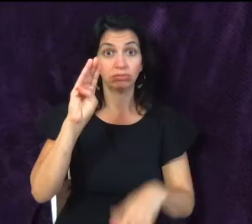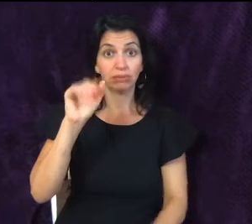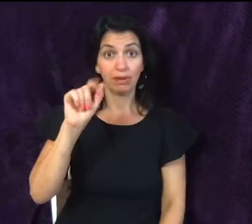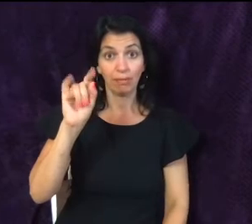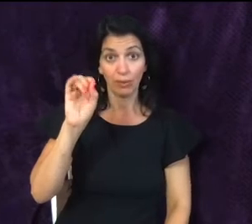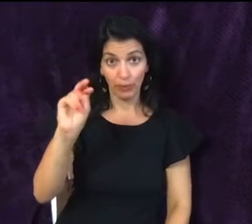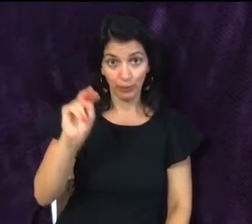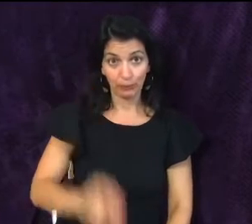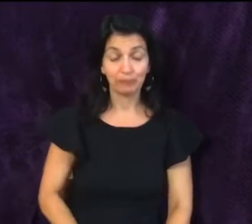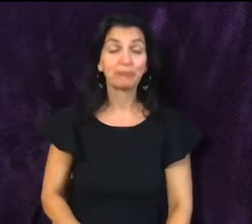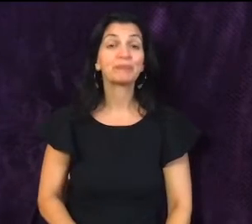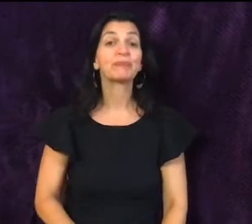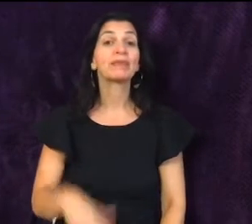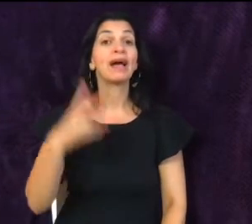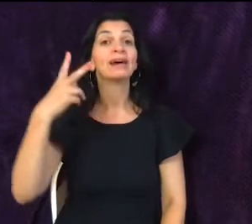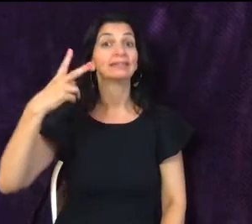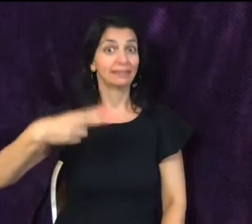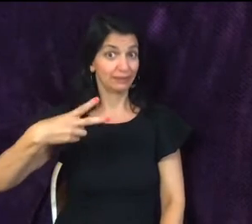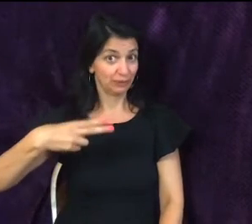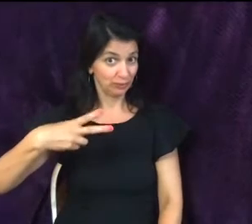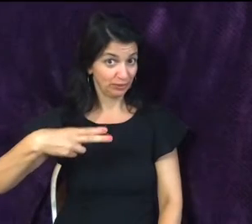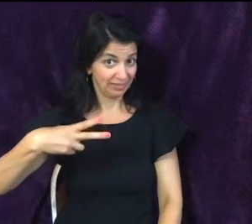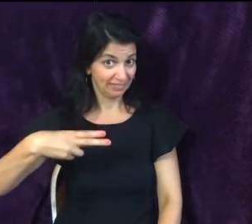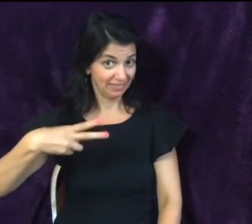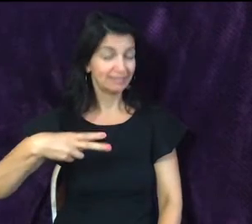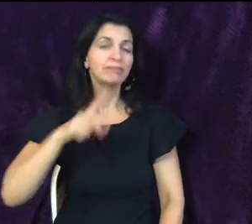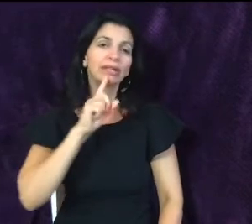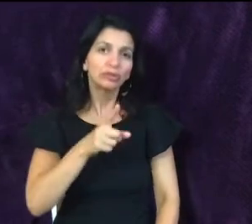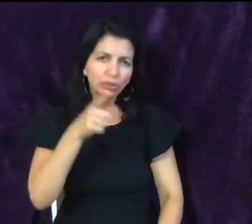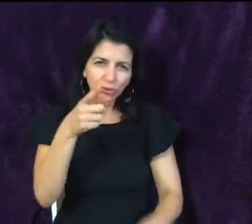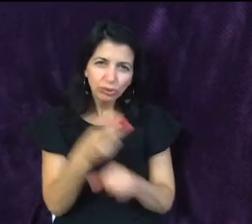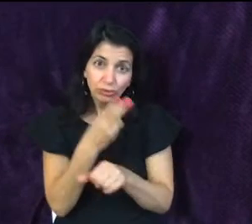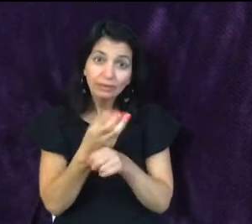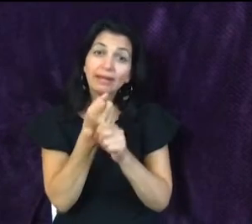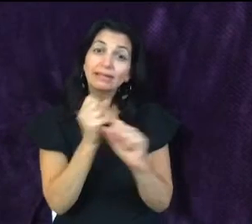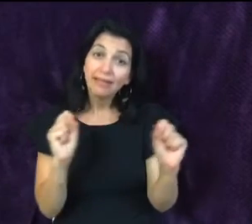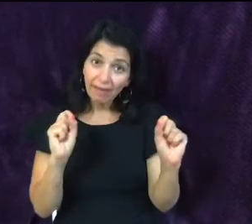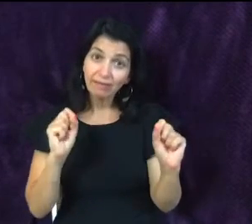Some scissors. Make sure that you're using scissors that are safe for you.